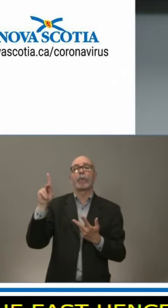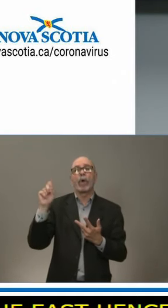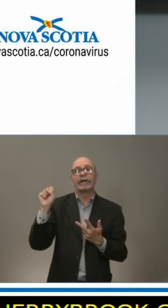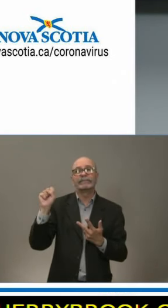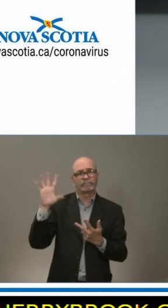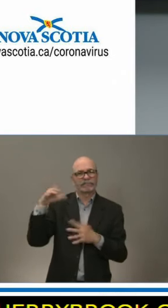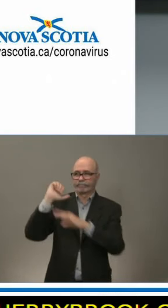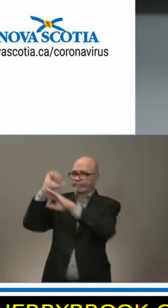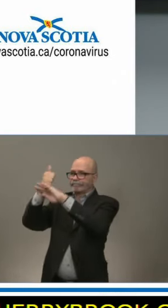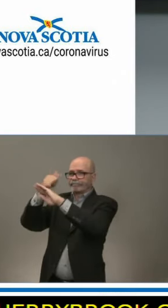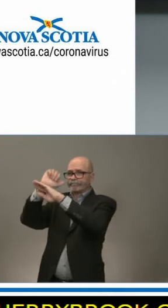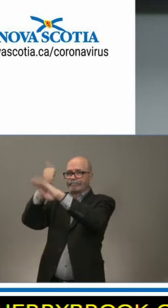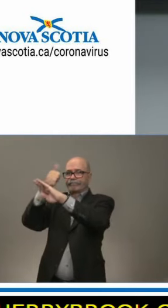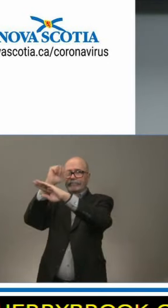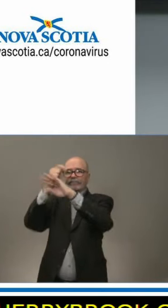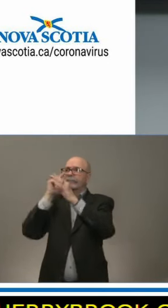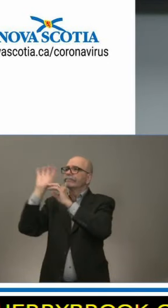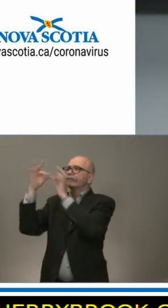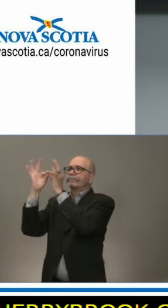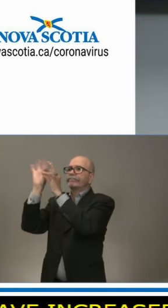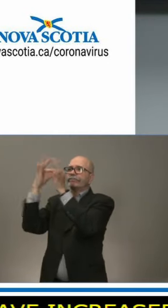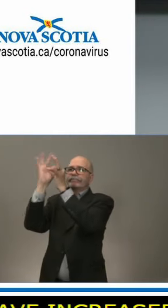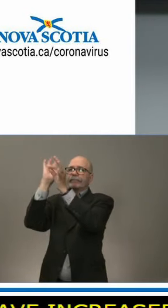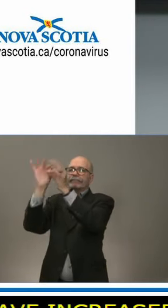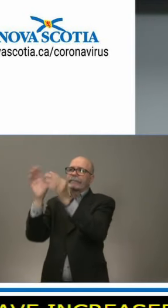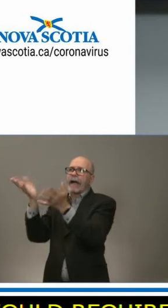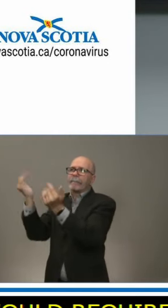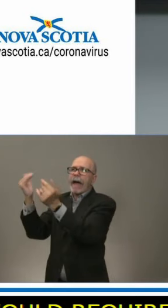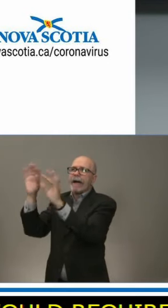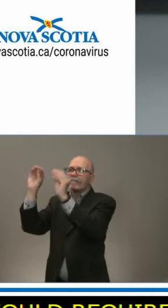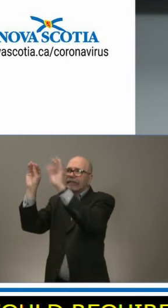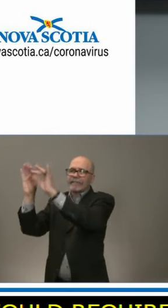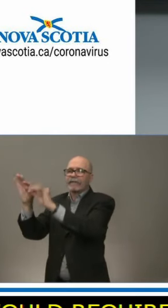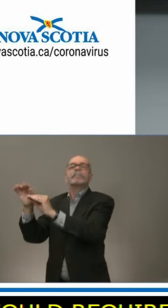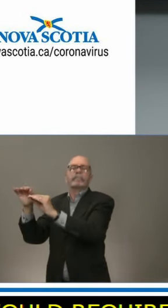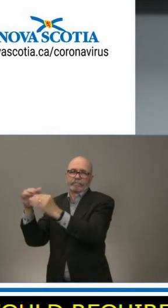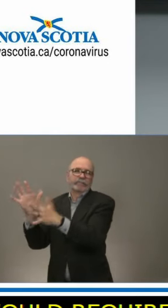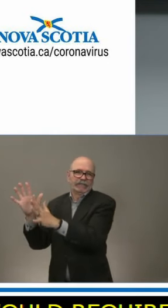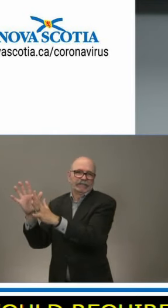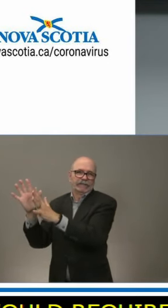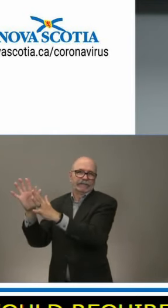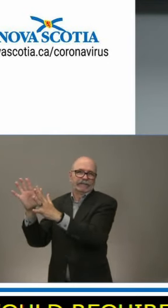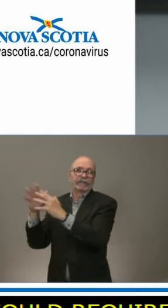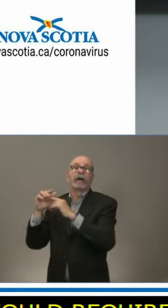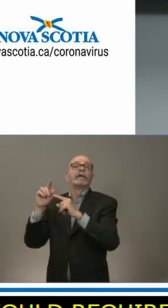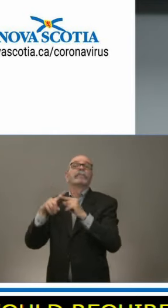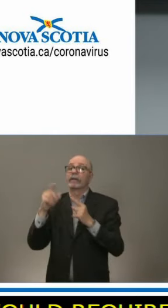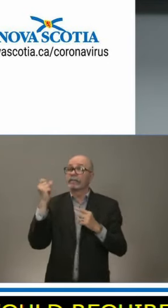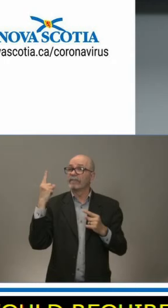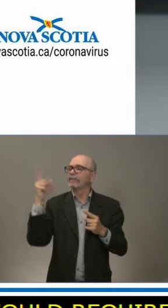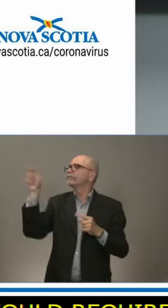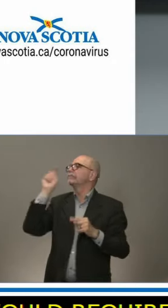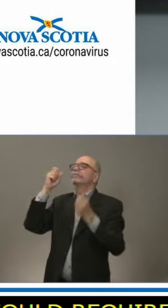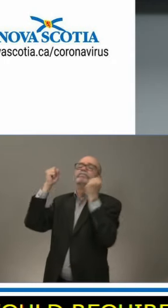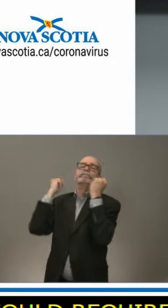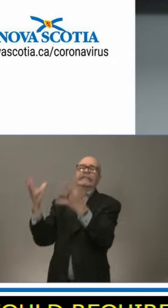assessment center in place. Having said that, we have cases across the province. And that's I remain concerned